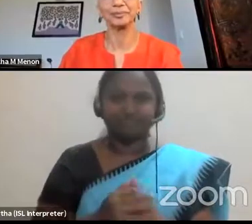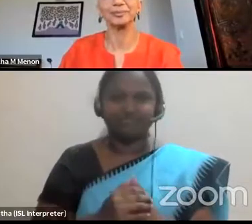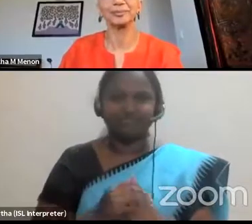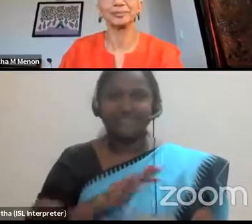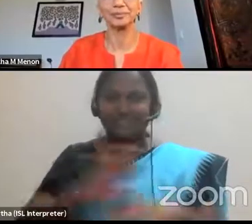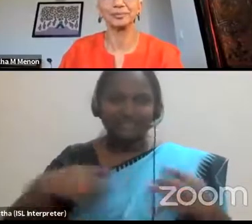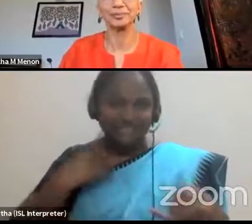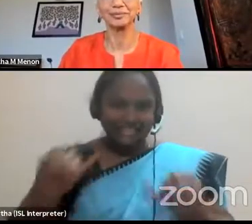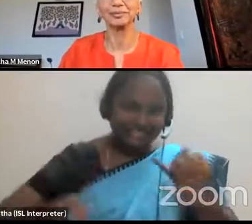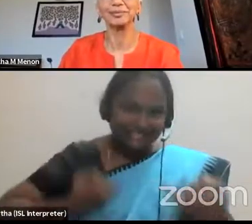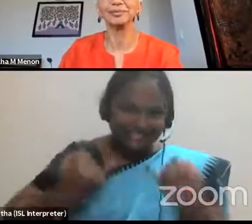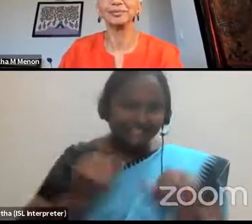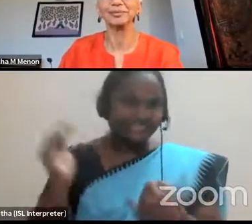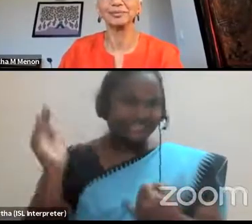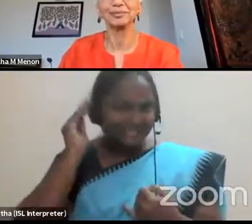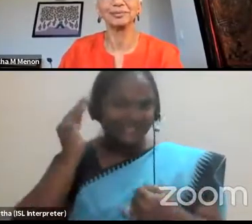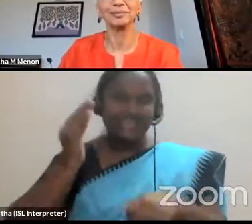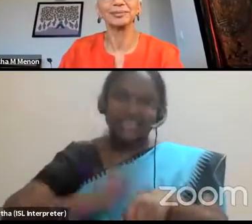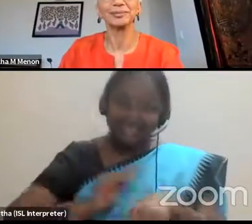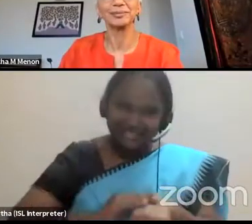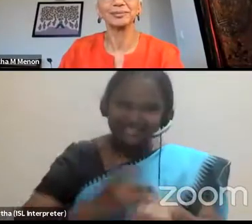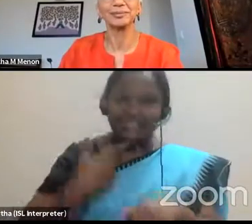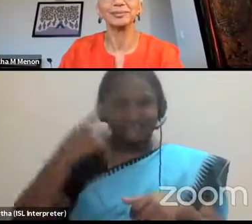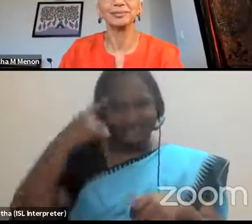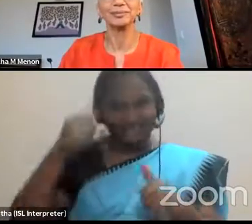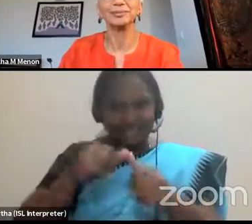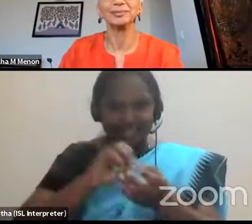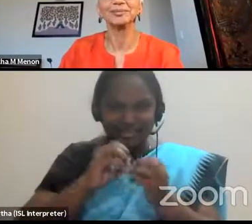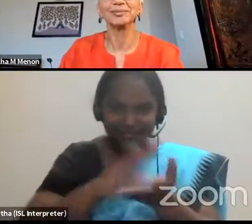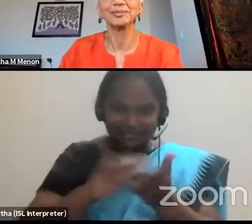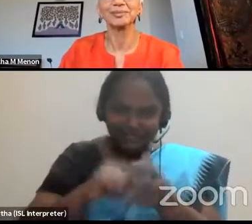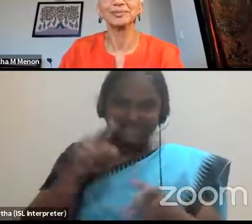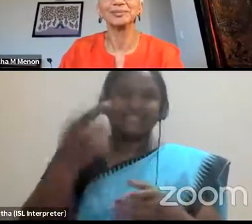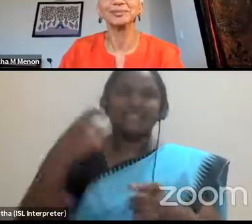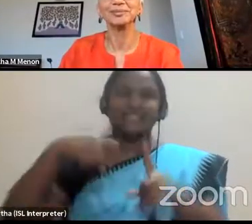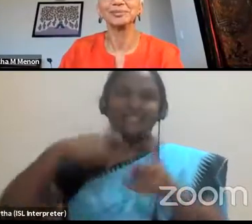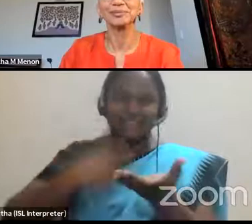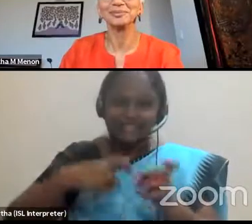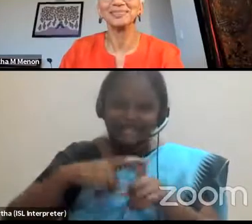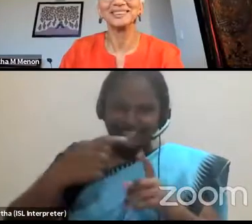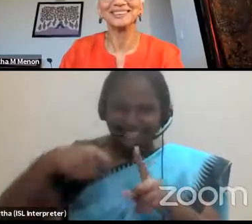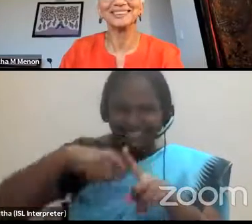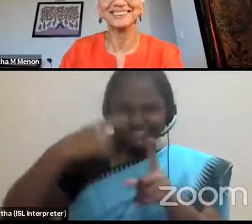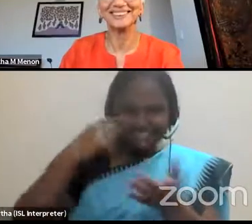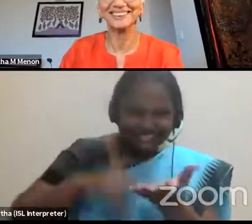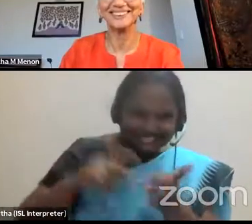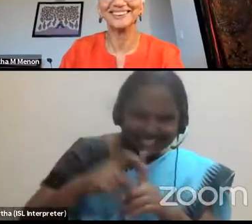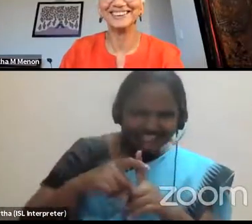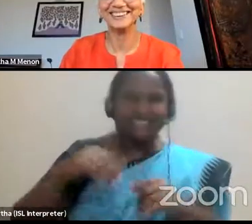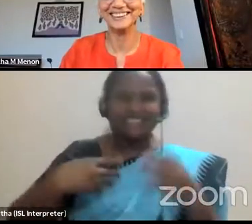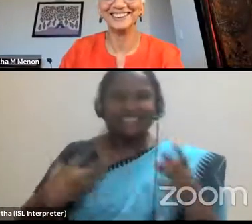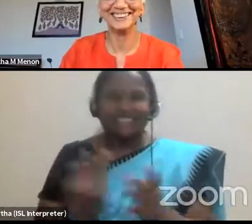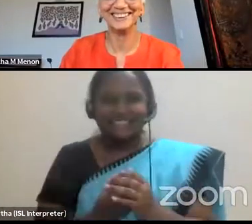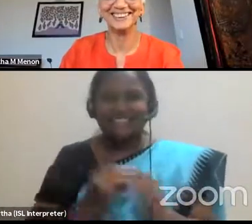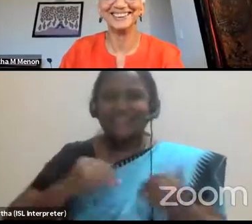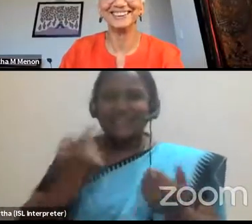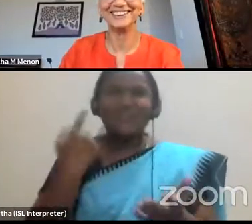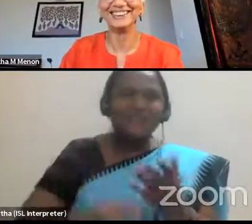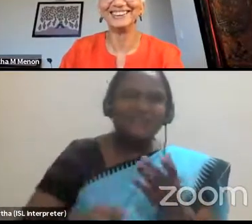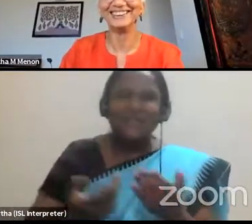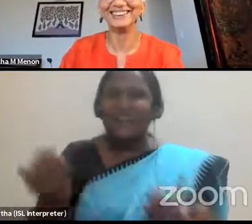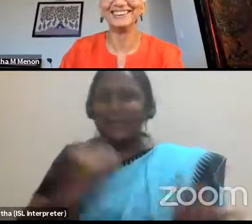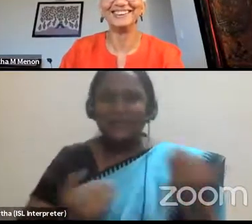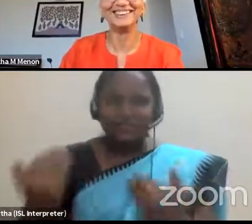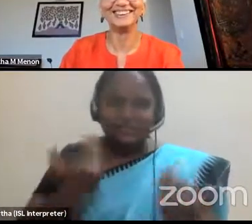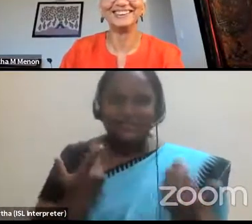all excited to hear about this experience, Abhishek. I think Rekha's, kind of little bit tantalize us with what's coming up next.